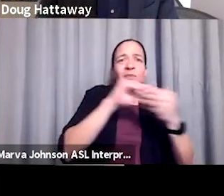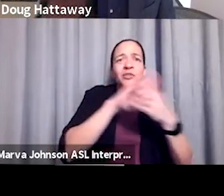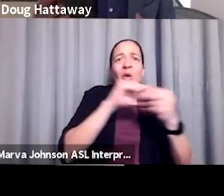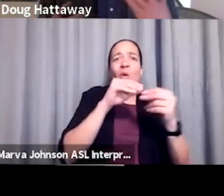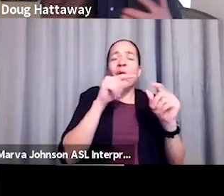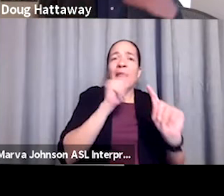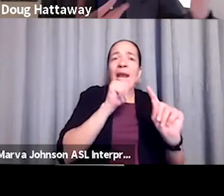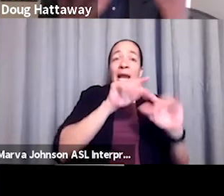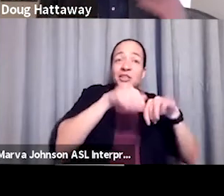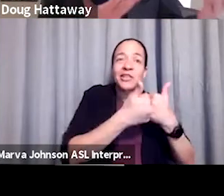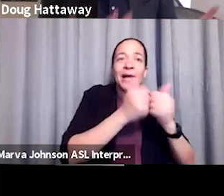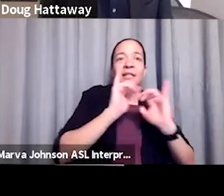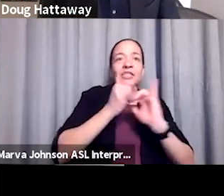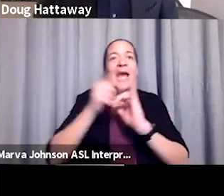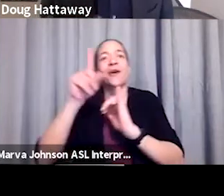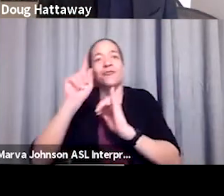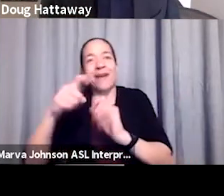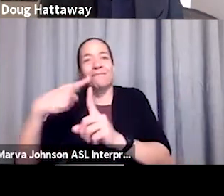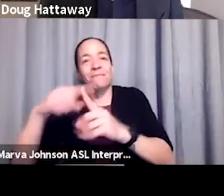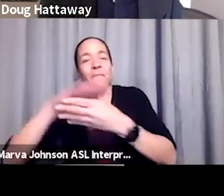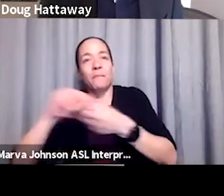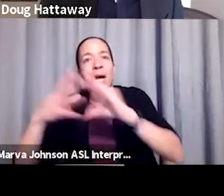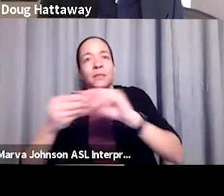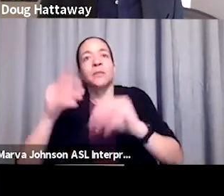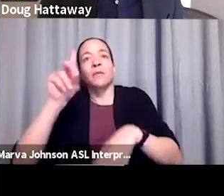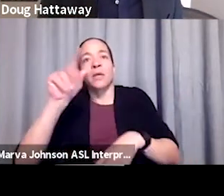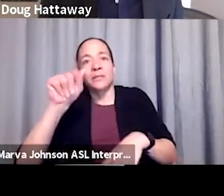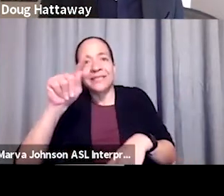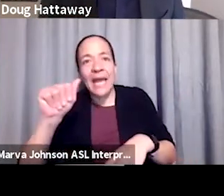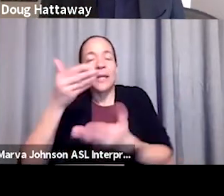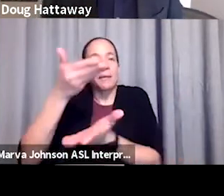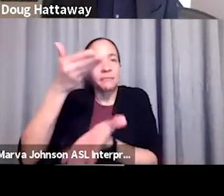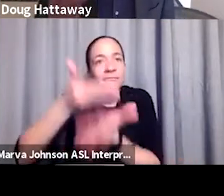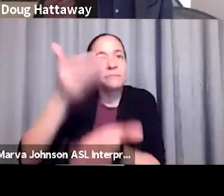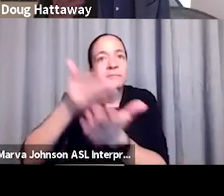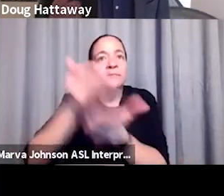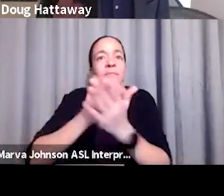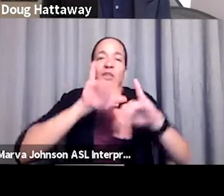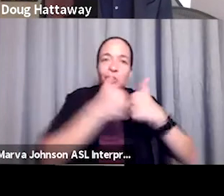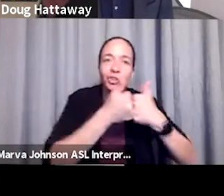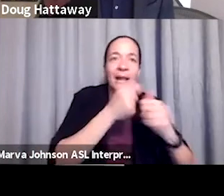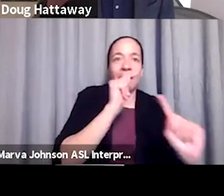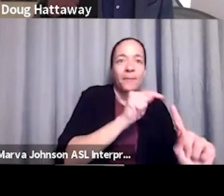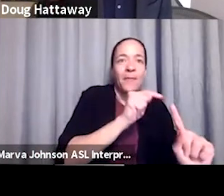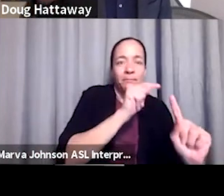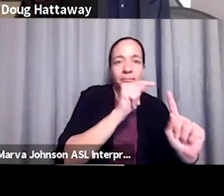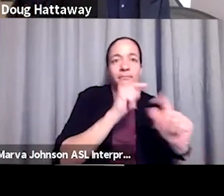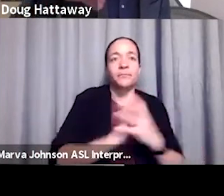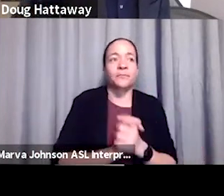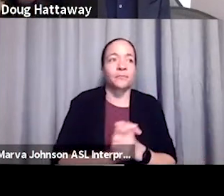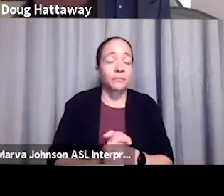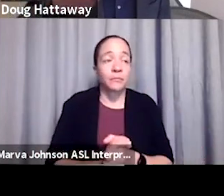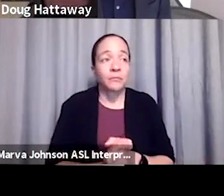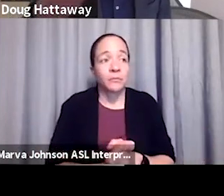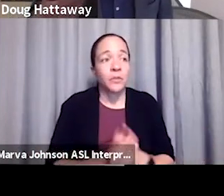this and data, you're not gonna be challenging the dominant narrative. And what we found here, you saw